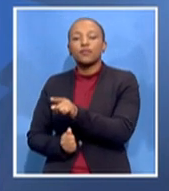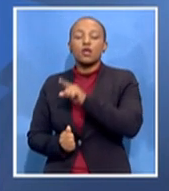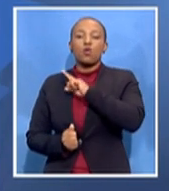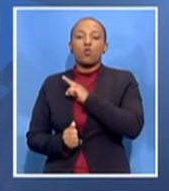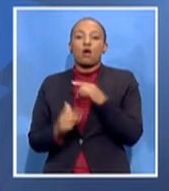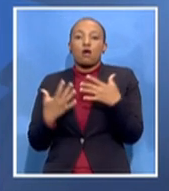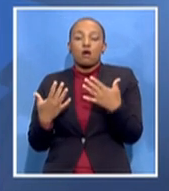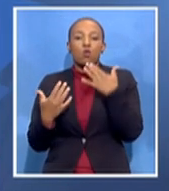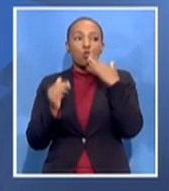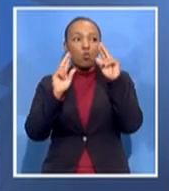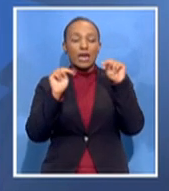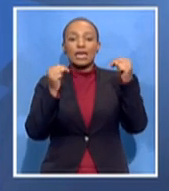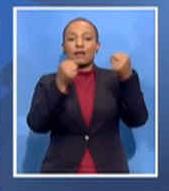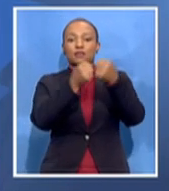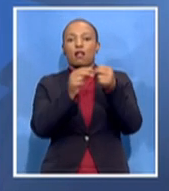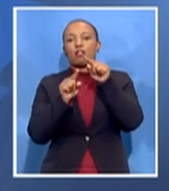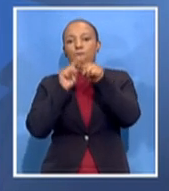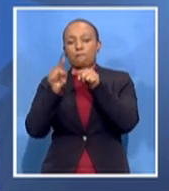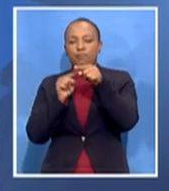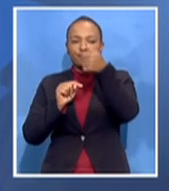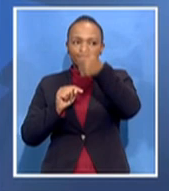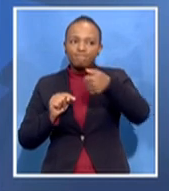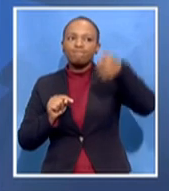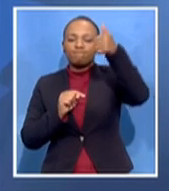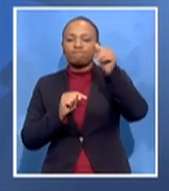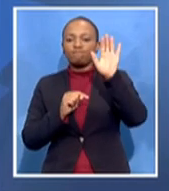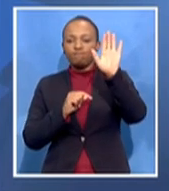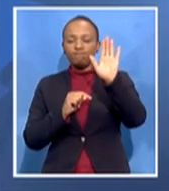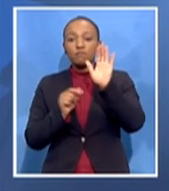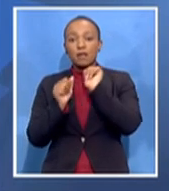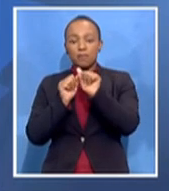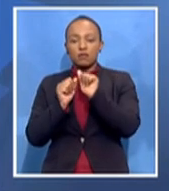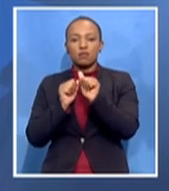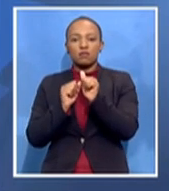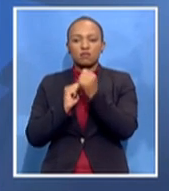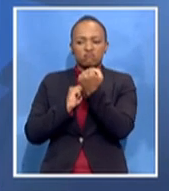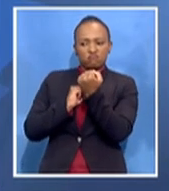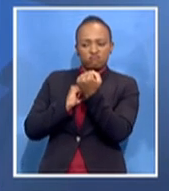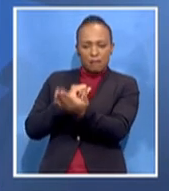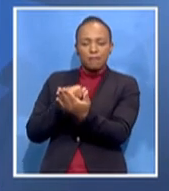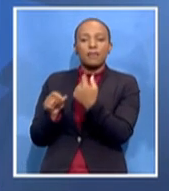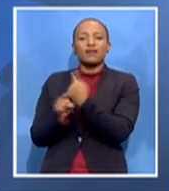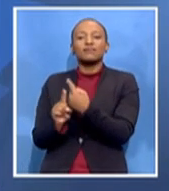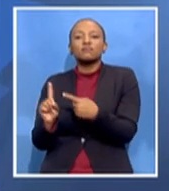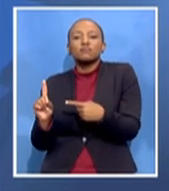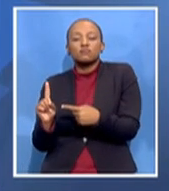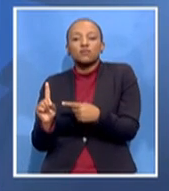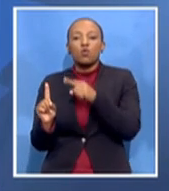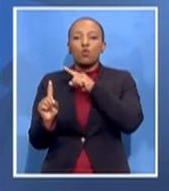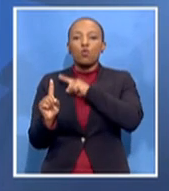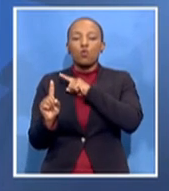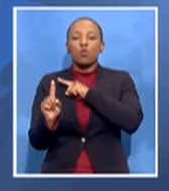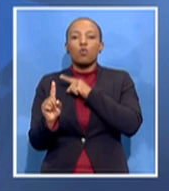to issue proceedings against him in respect of the decapitation of the National